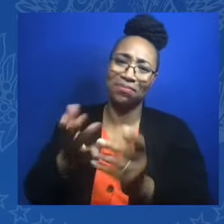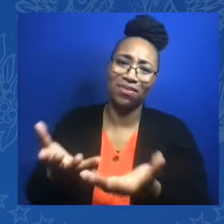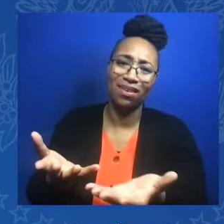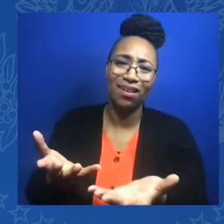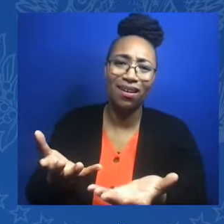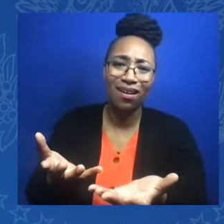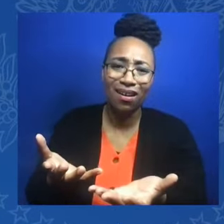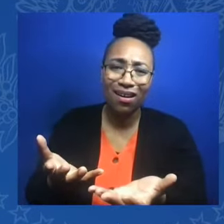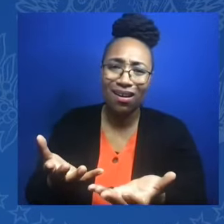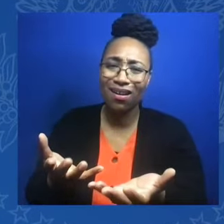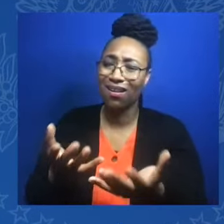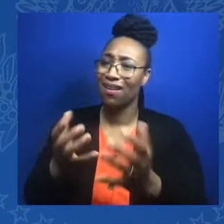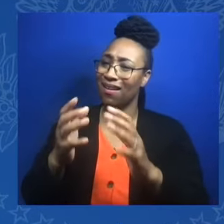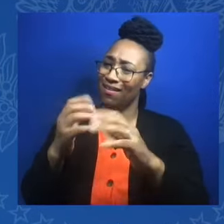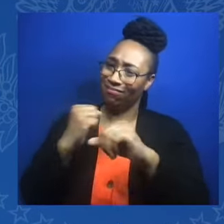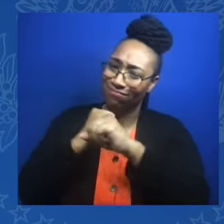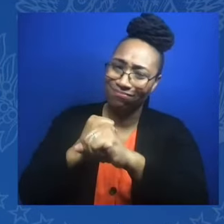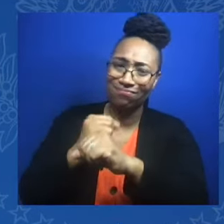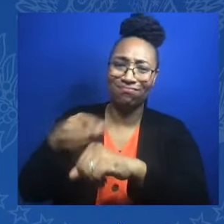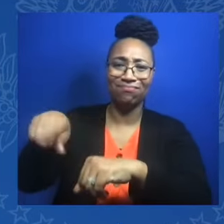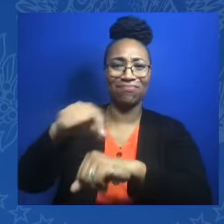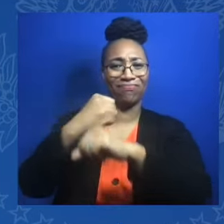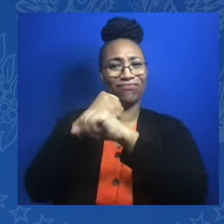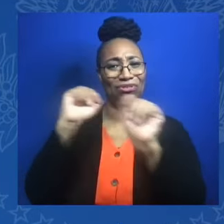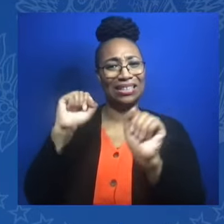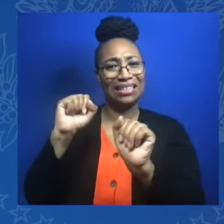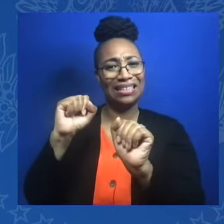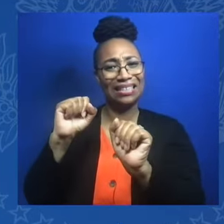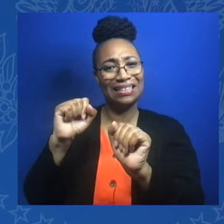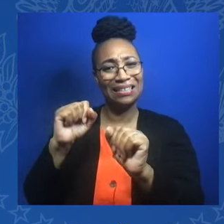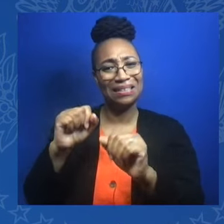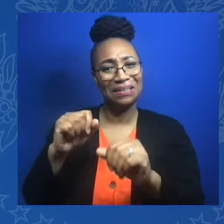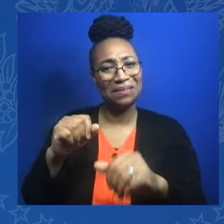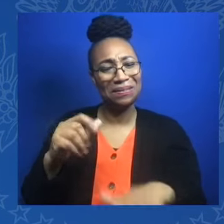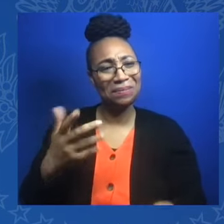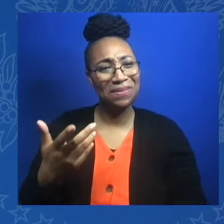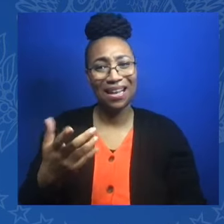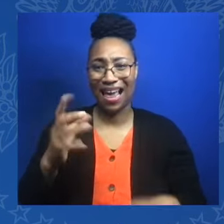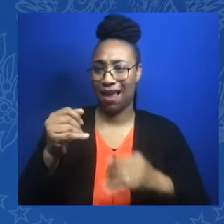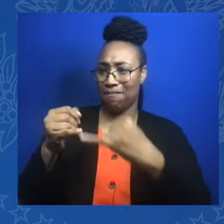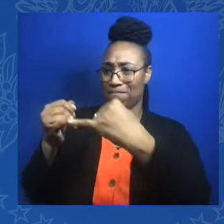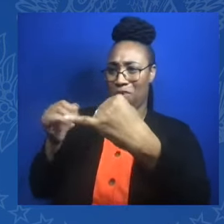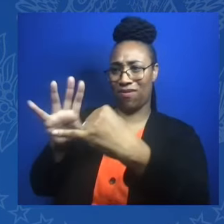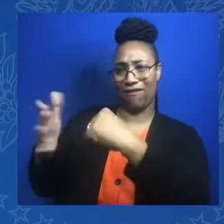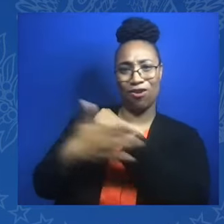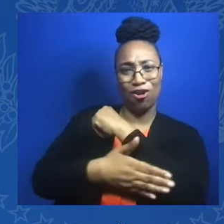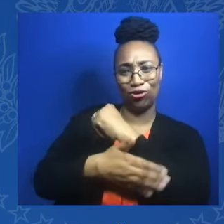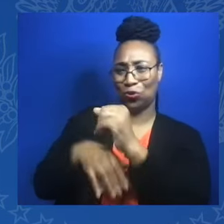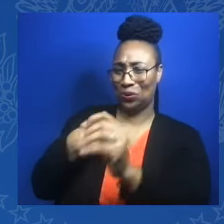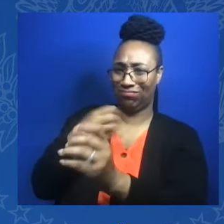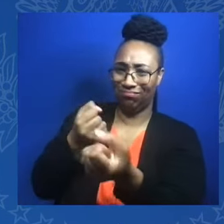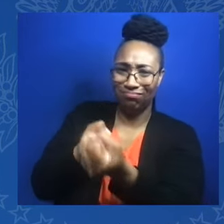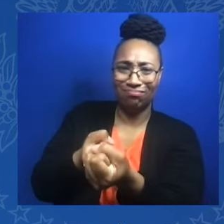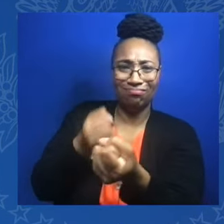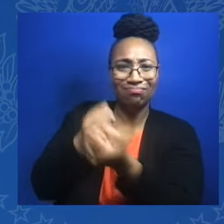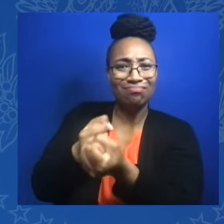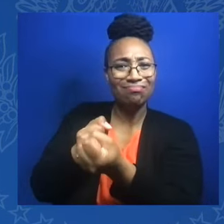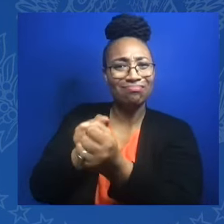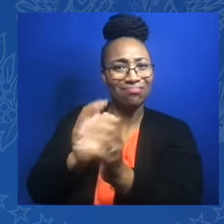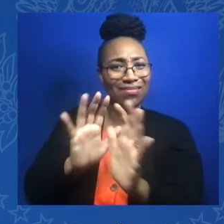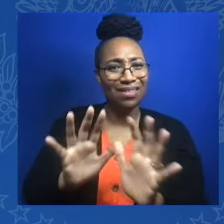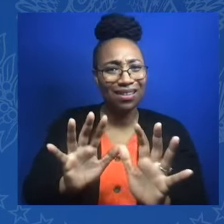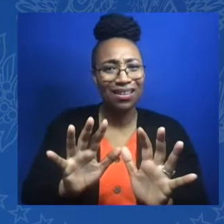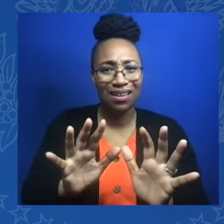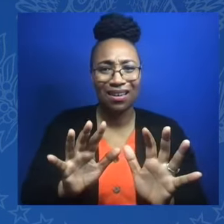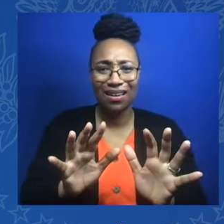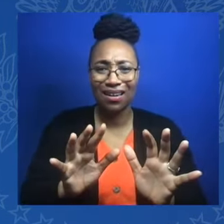Zelensky, who I visited with in Kyiv last month, people all over the world are with the brave people of Ukraine. And you have to